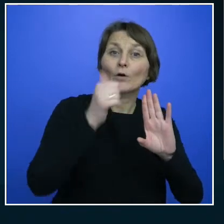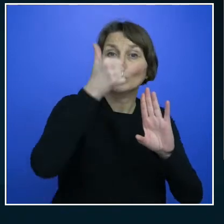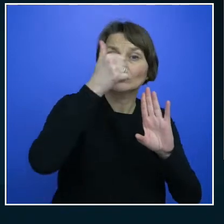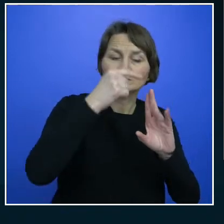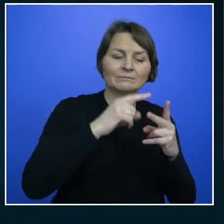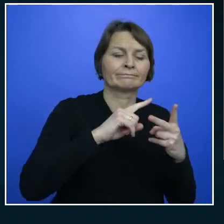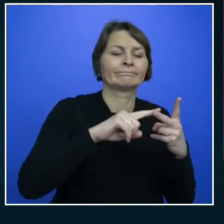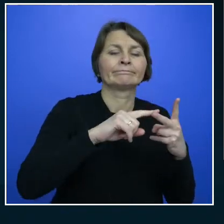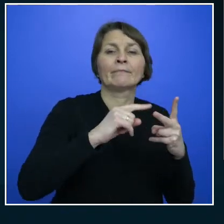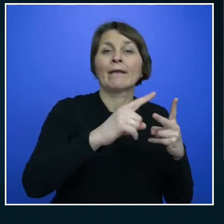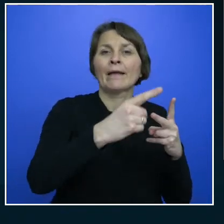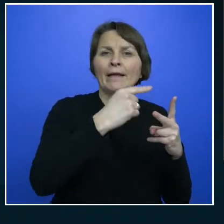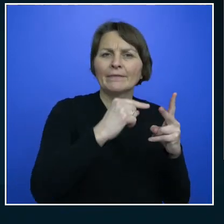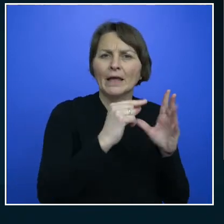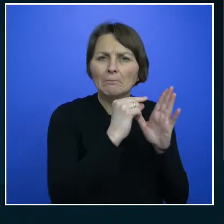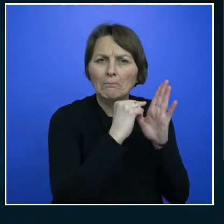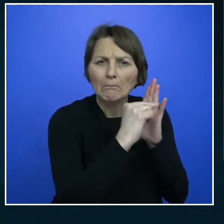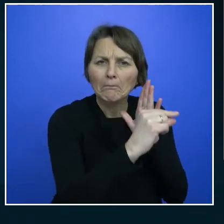will be used